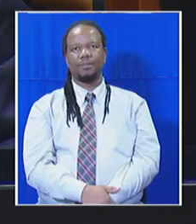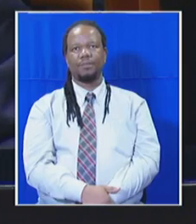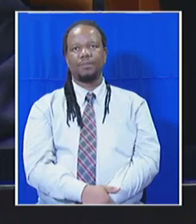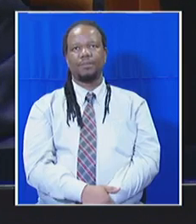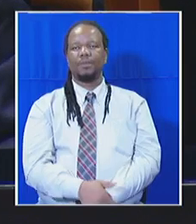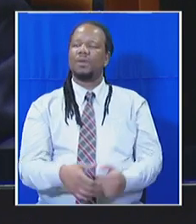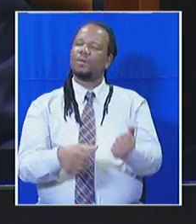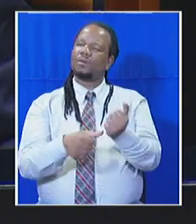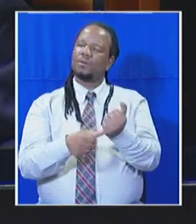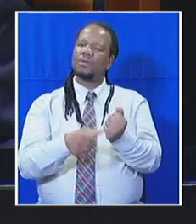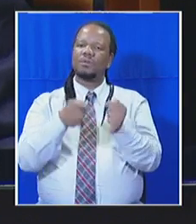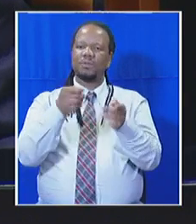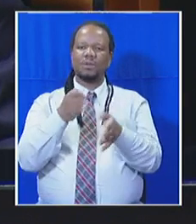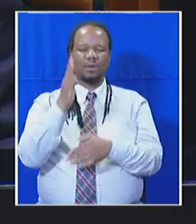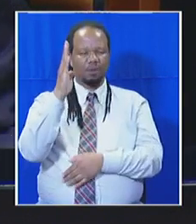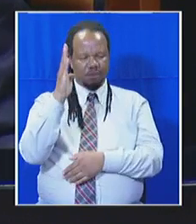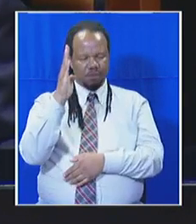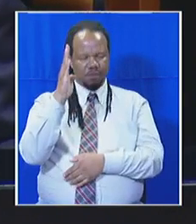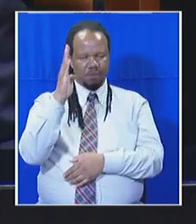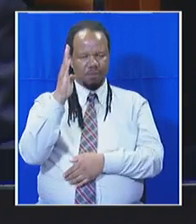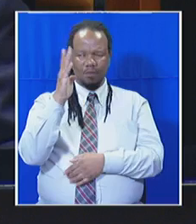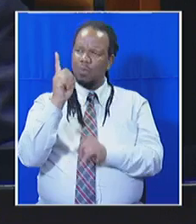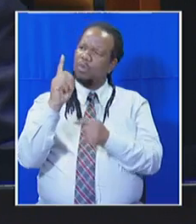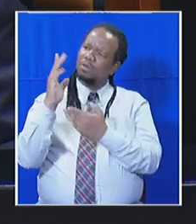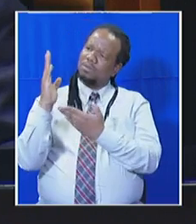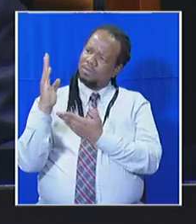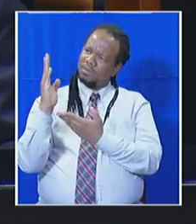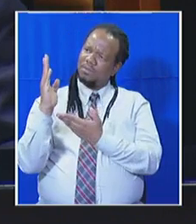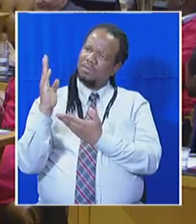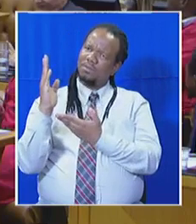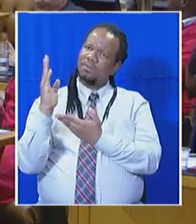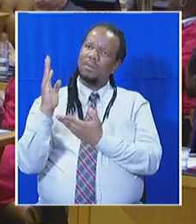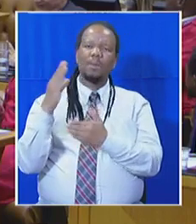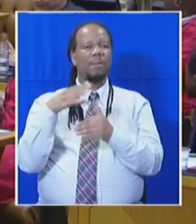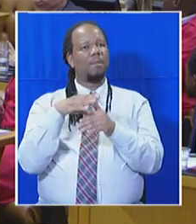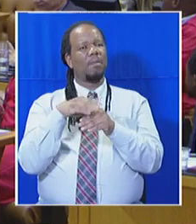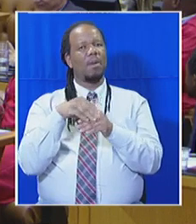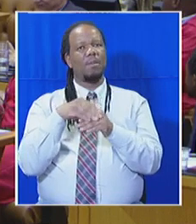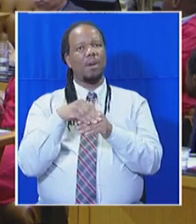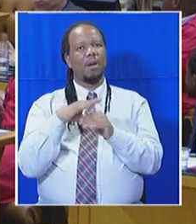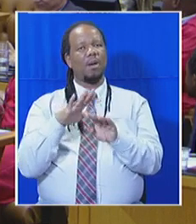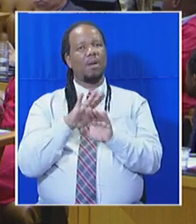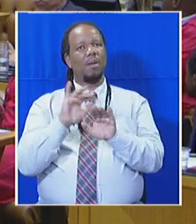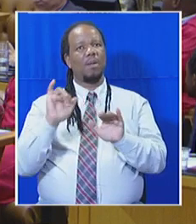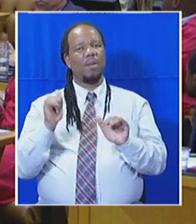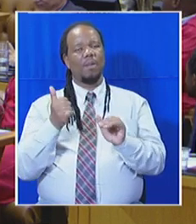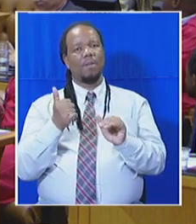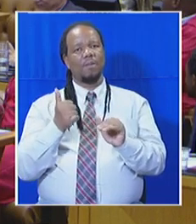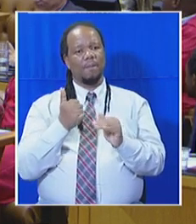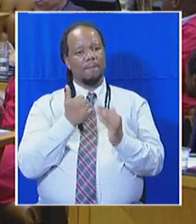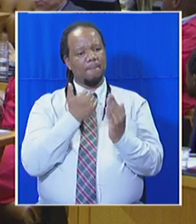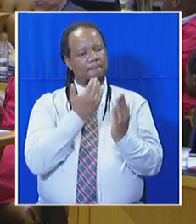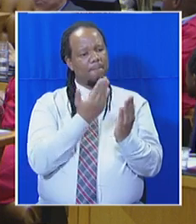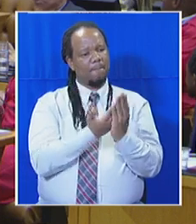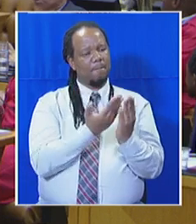Deputy Speaker. Yes, what is that, Honorable Member? We are not allowed to bring substantive motions on a